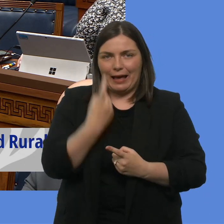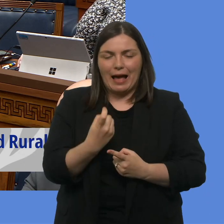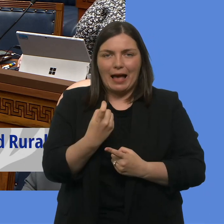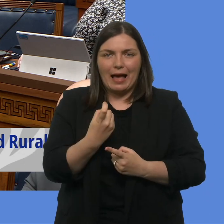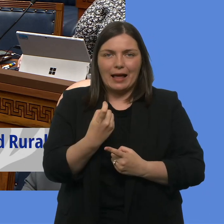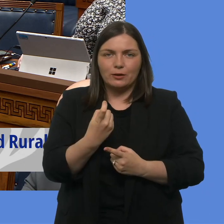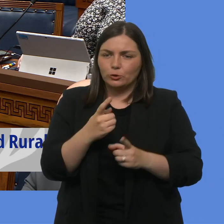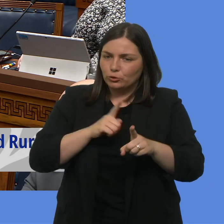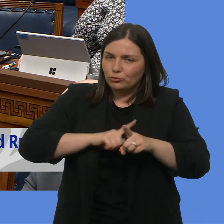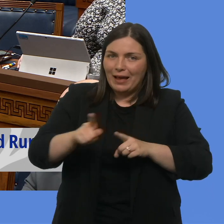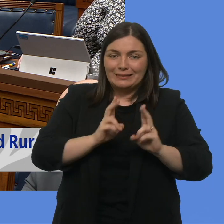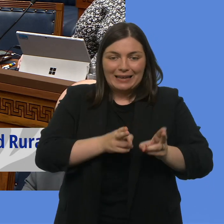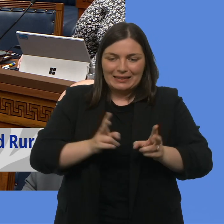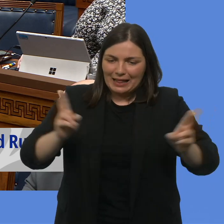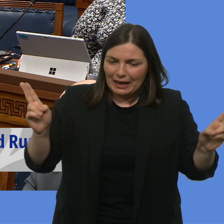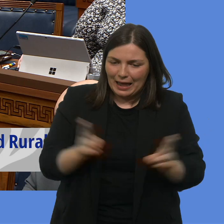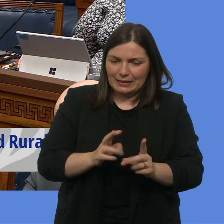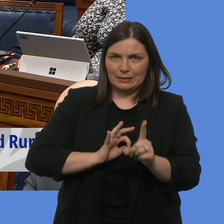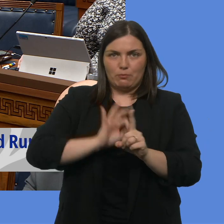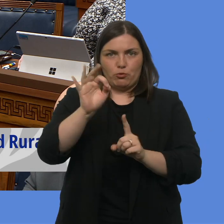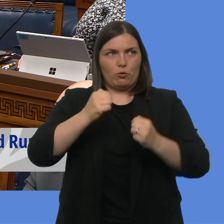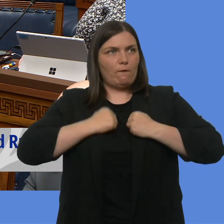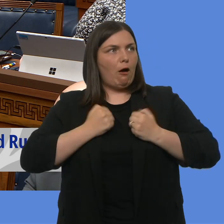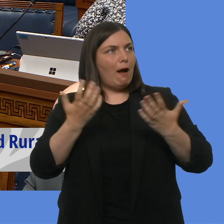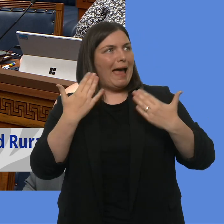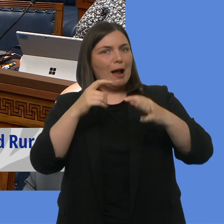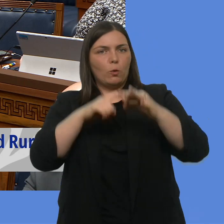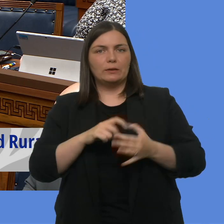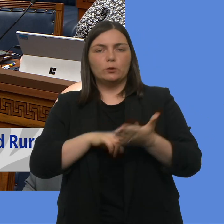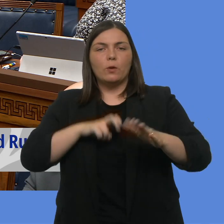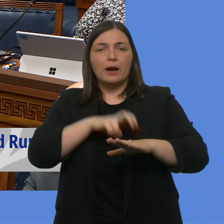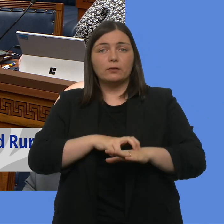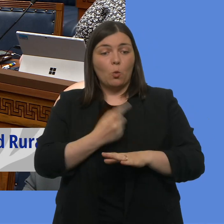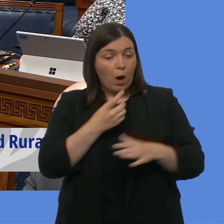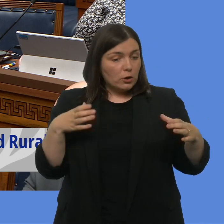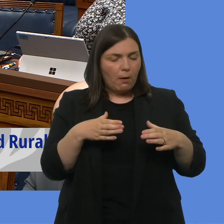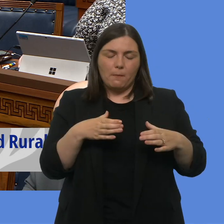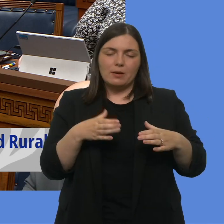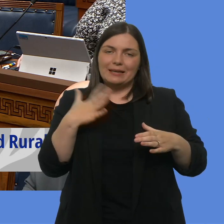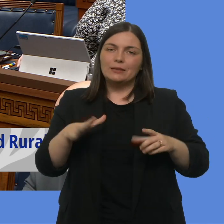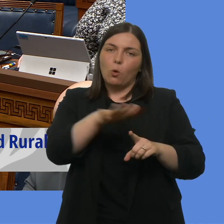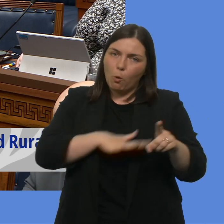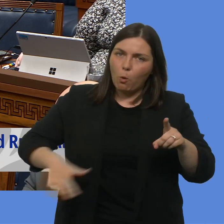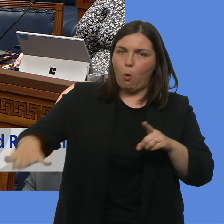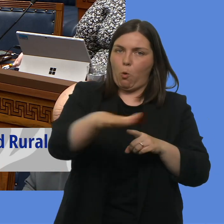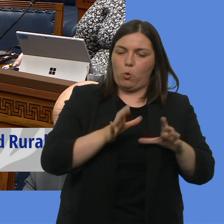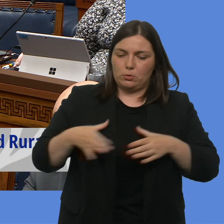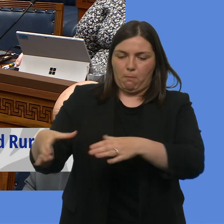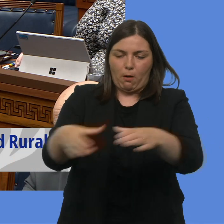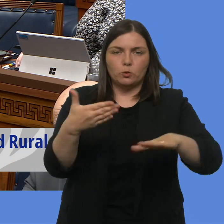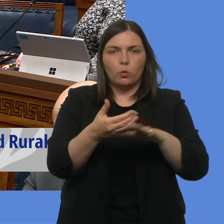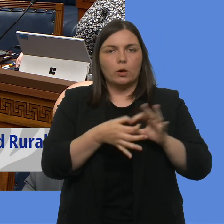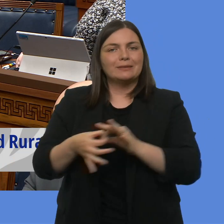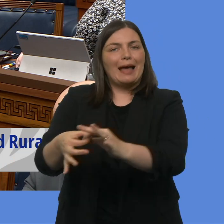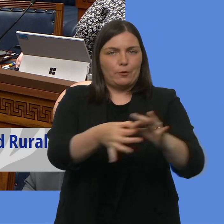to reduce those deaths and to improve air quality. But this does require a cross-departmental approach, because there's more than just my department that can contribute to this, and that's why I'm working